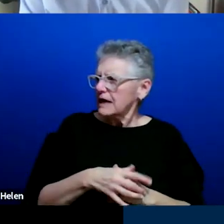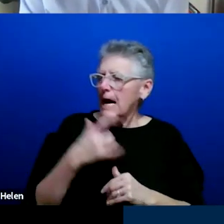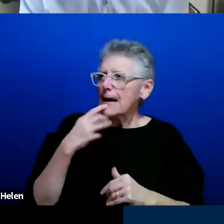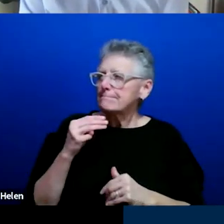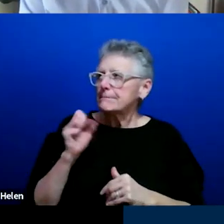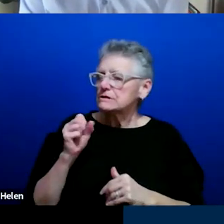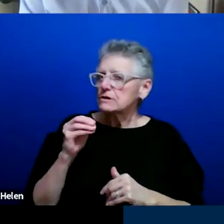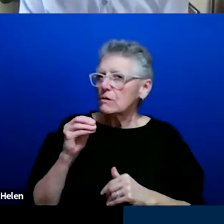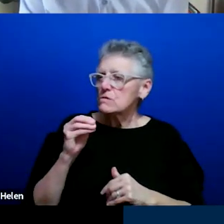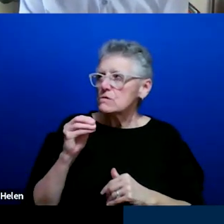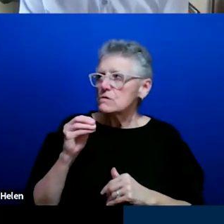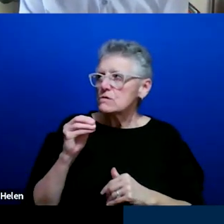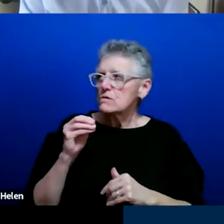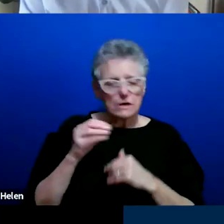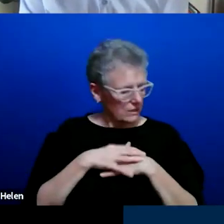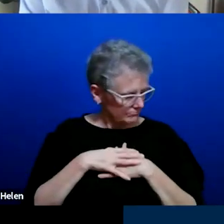So